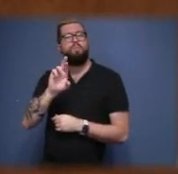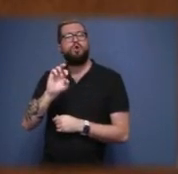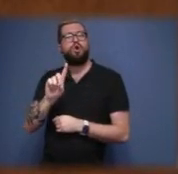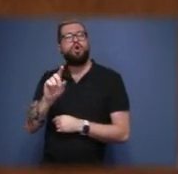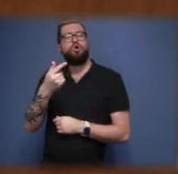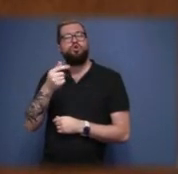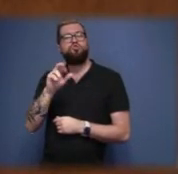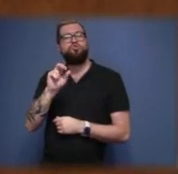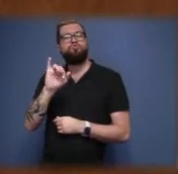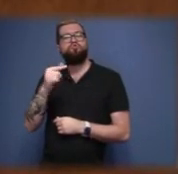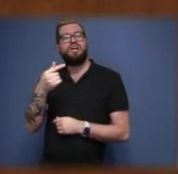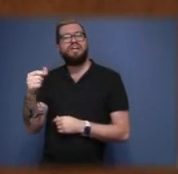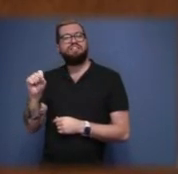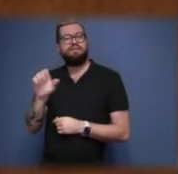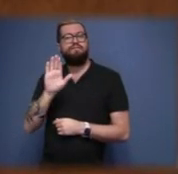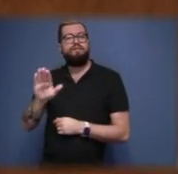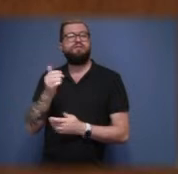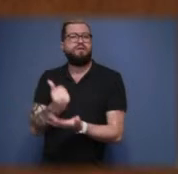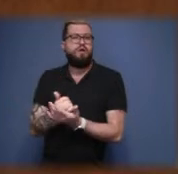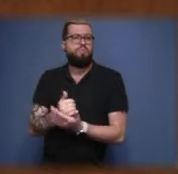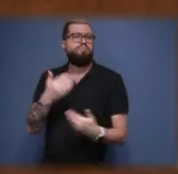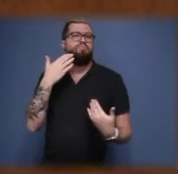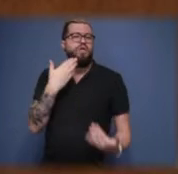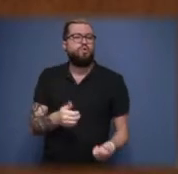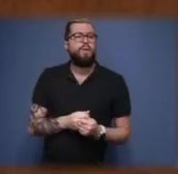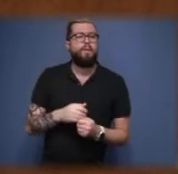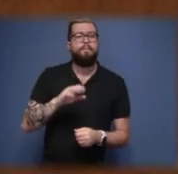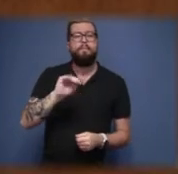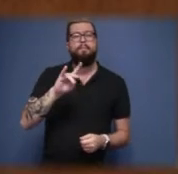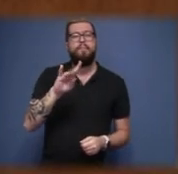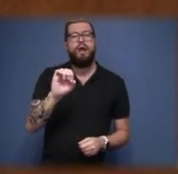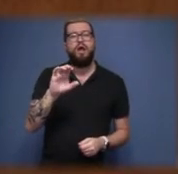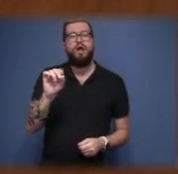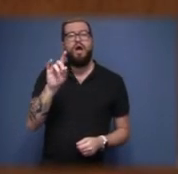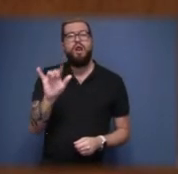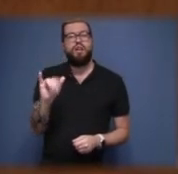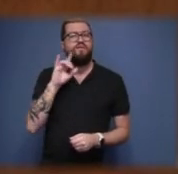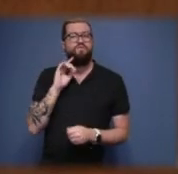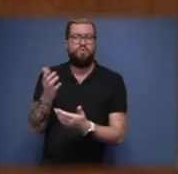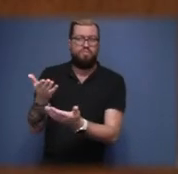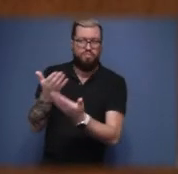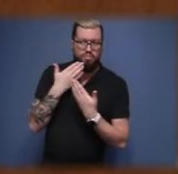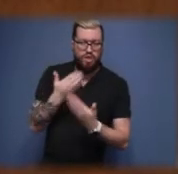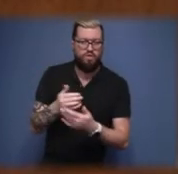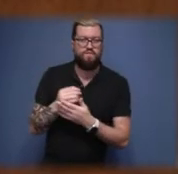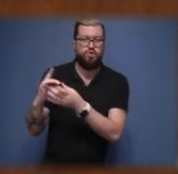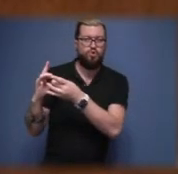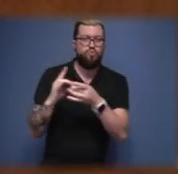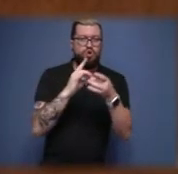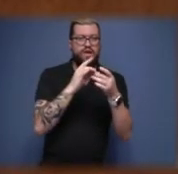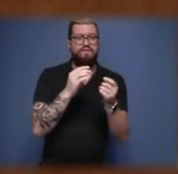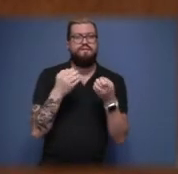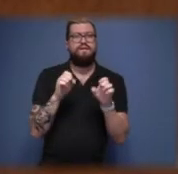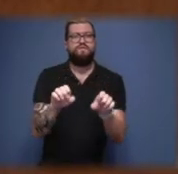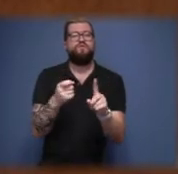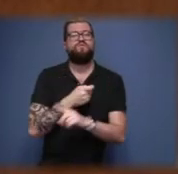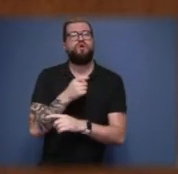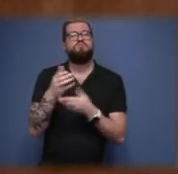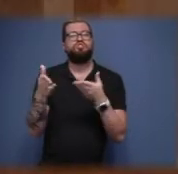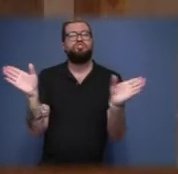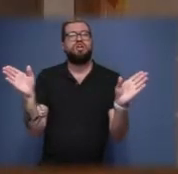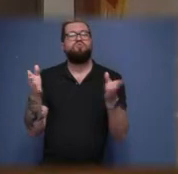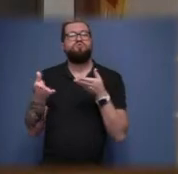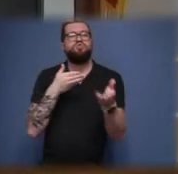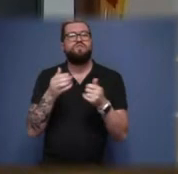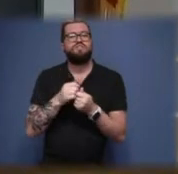help, and also Mike Connolly for coordinating this effort from General Services, and Liz Gates